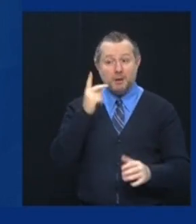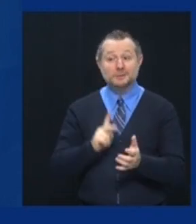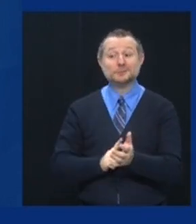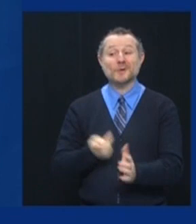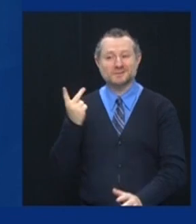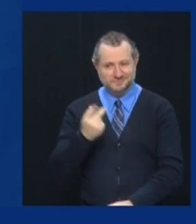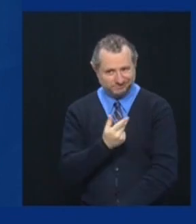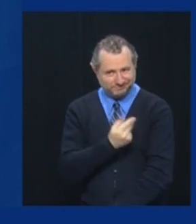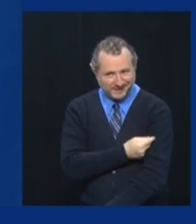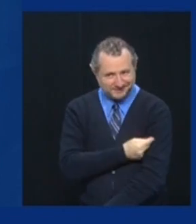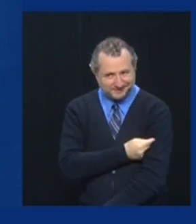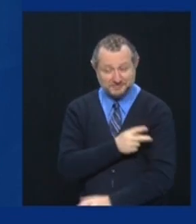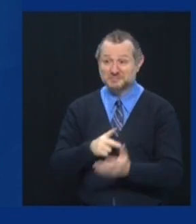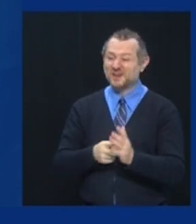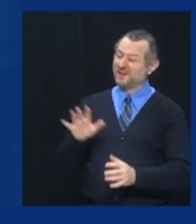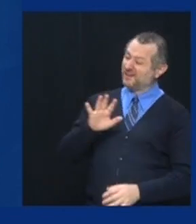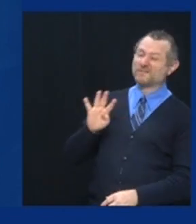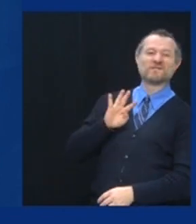40 million.